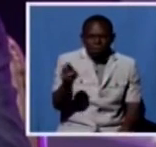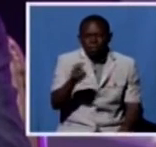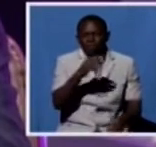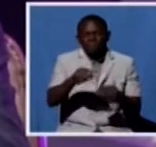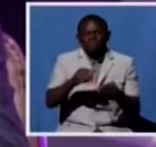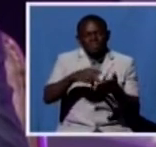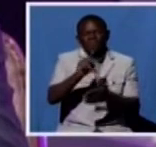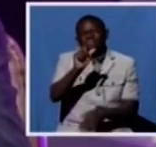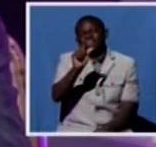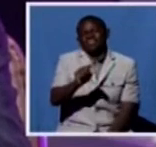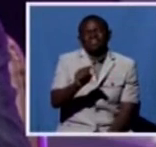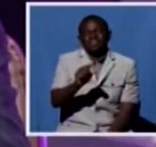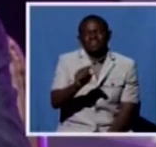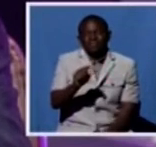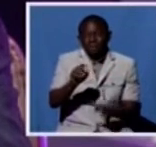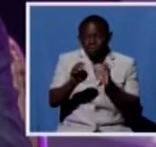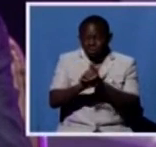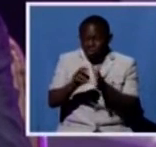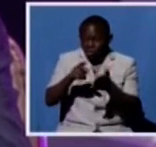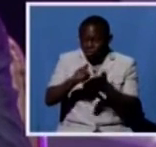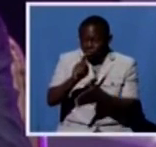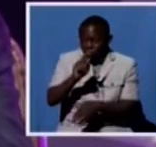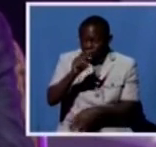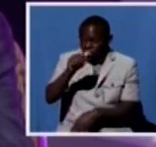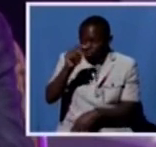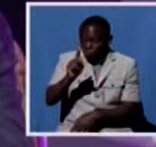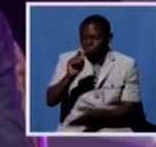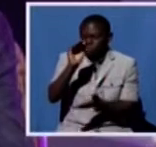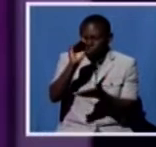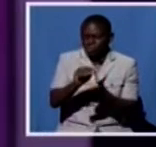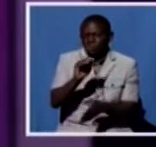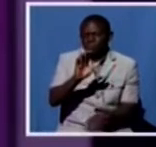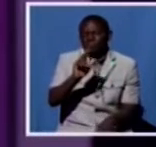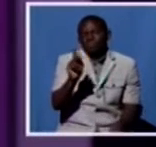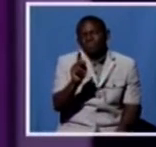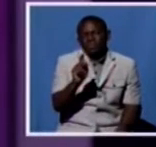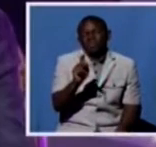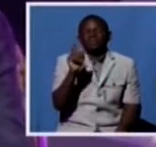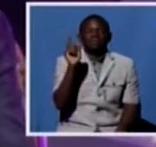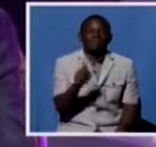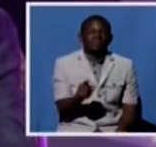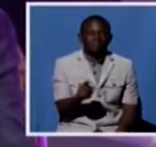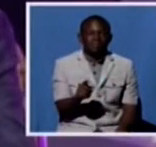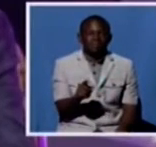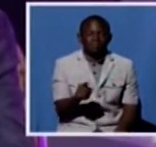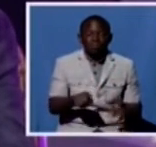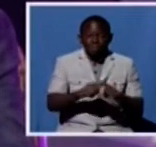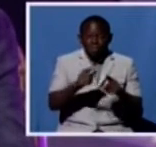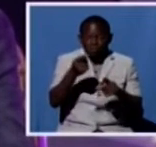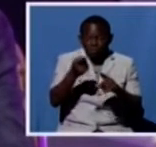20 kwacha, you'll be paying 5 kwacha. Less than 20 kwacha. So that is the proviso to ensure that there is equitable. But if you're traveling from